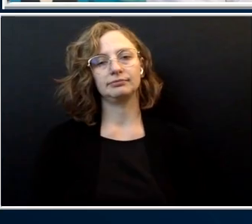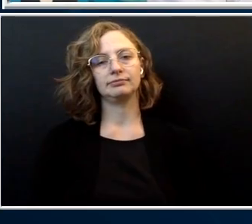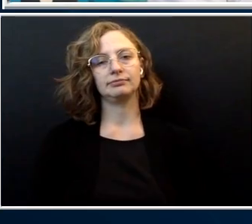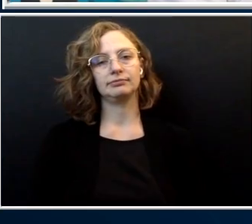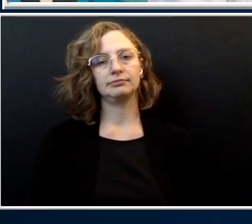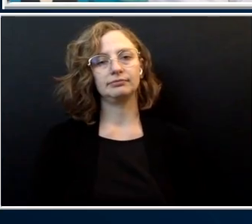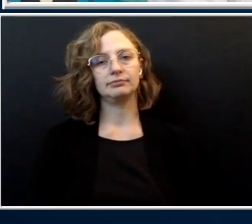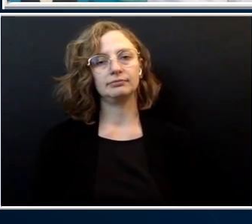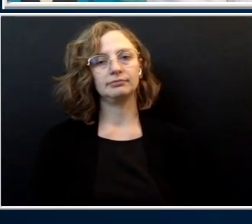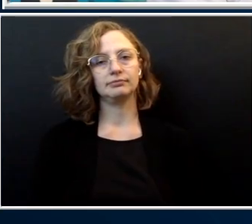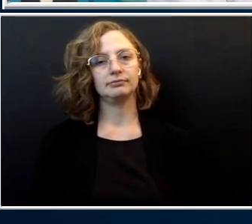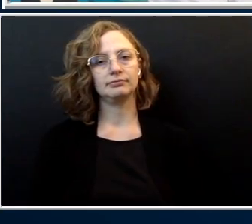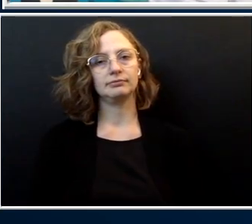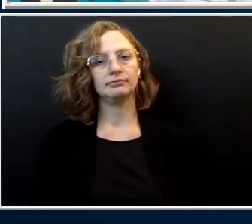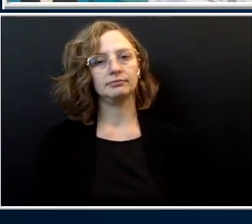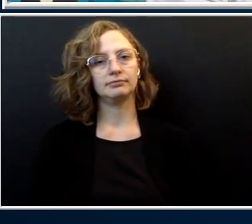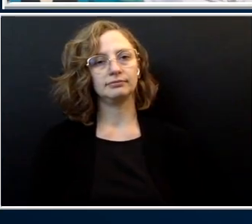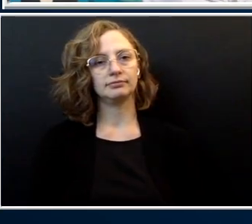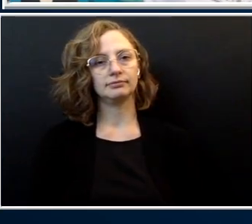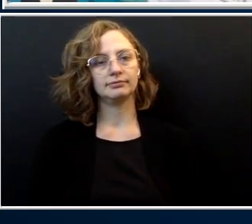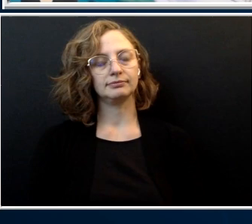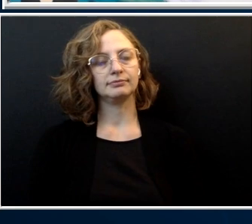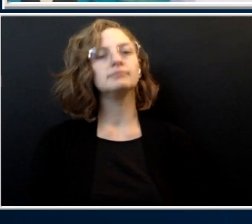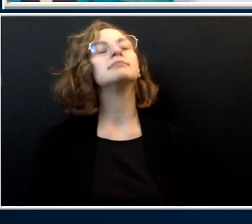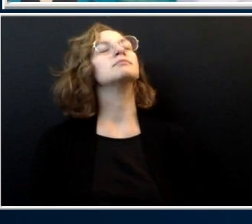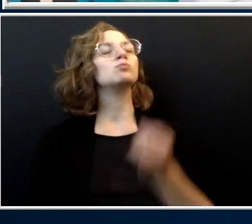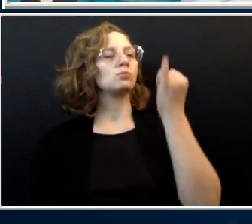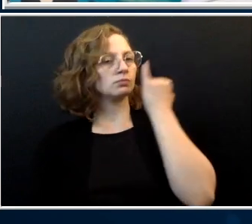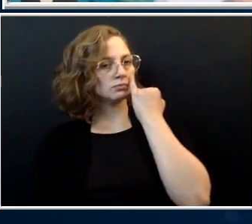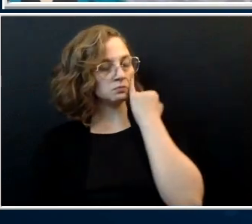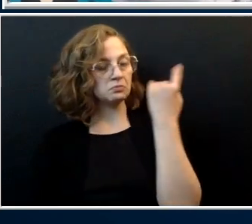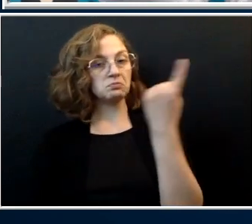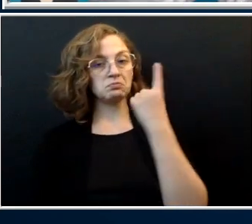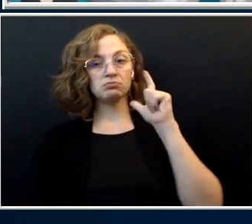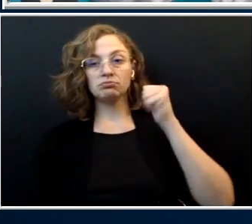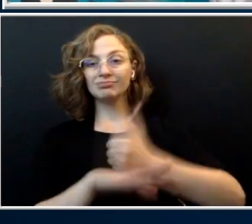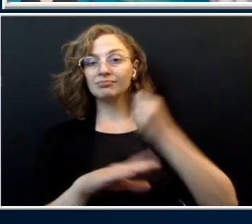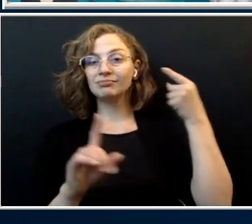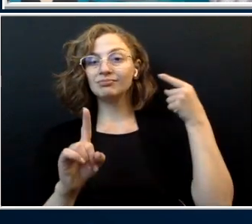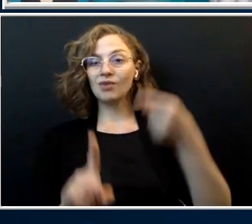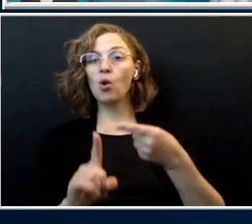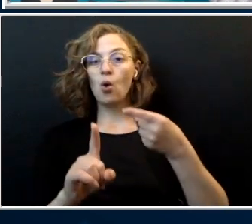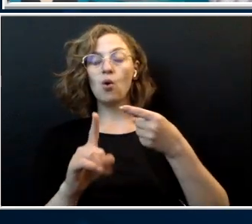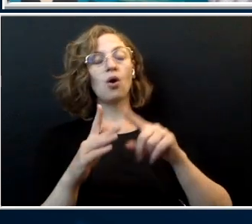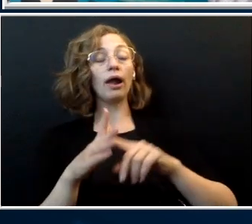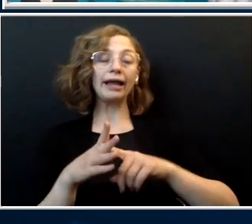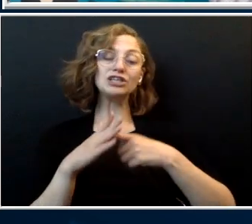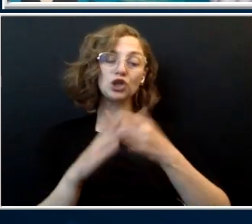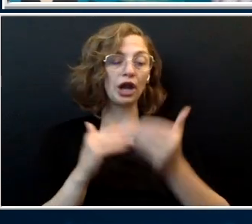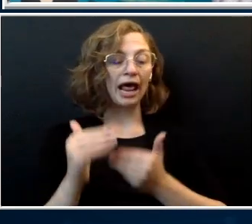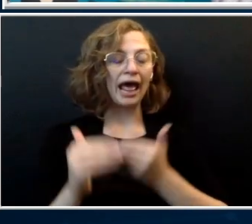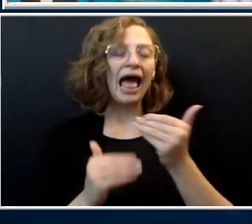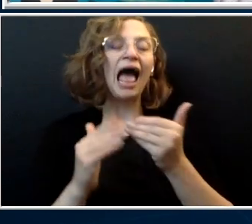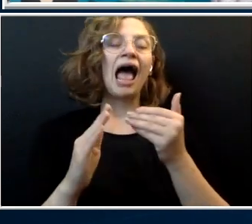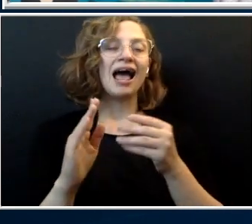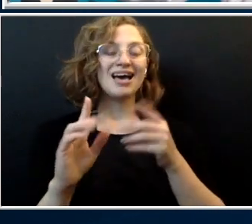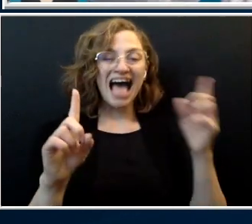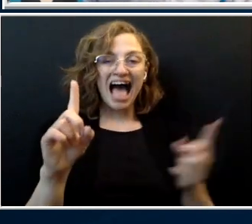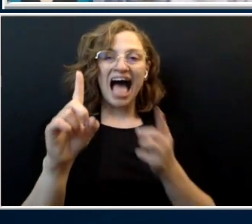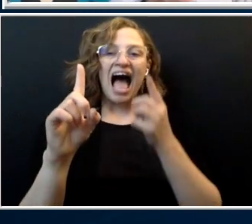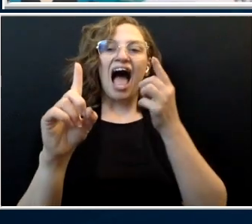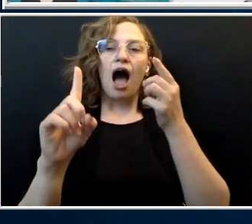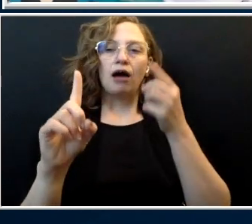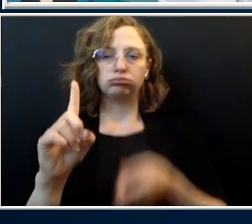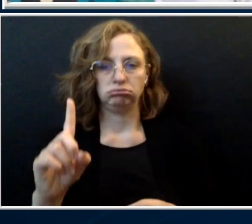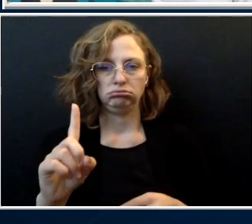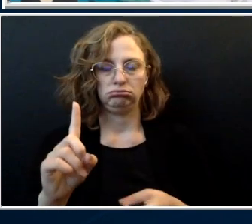So let's say somebody does start a goal and gets started, but ultimately doesn't meet that goal. Maybe they ignore their own workout plans. How do we help